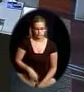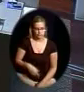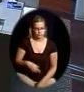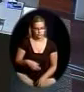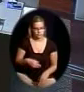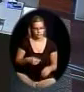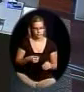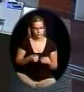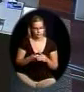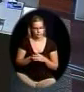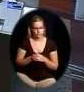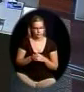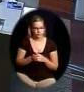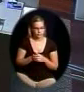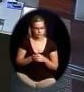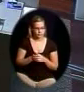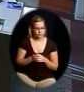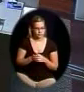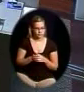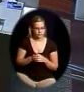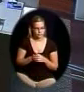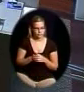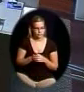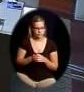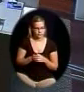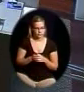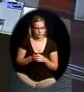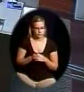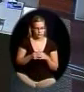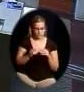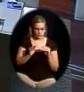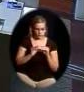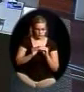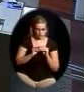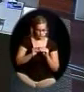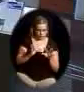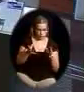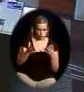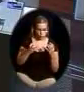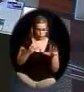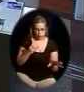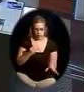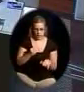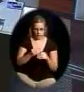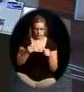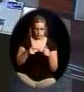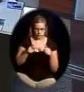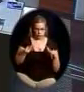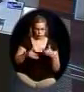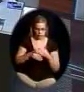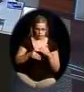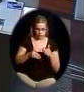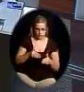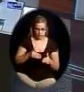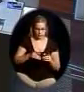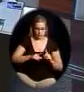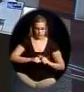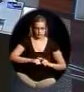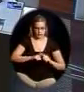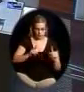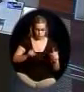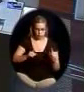to use the soccer field at ODAC. Just a clarification, do we want to add the language at the end of the motion as an exception to board